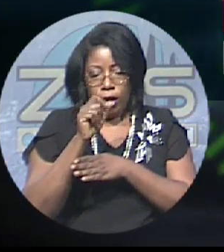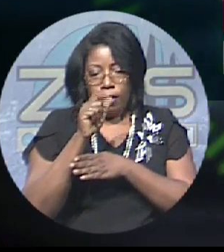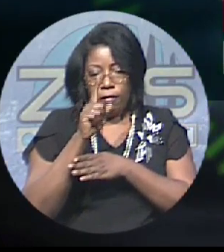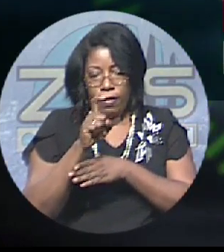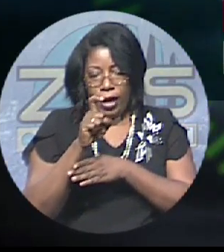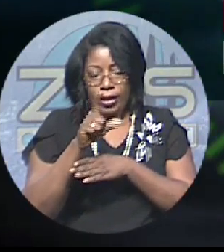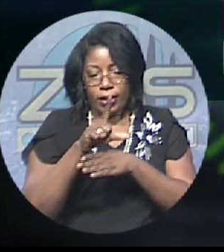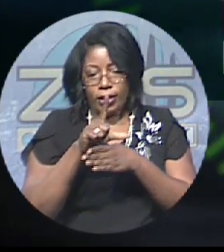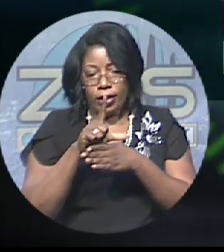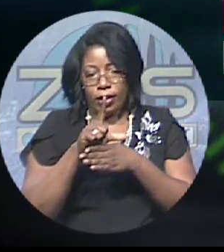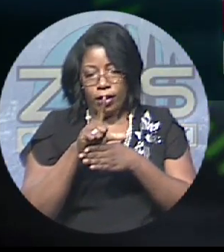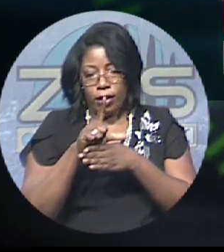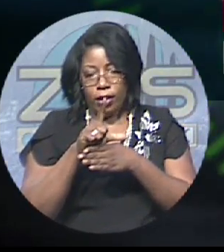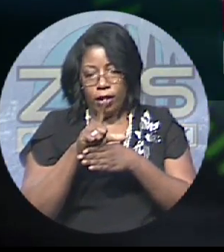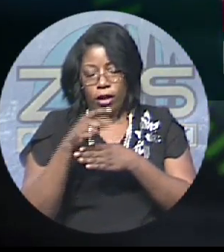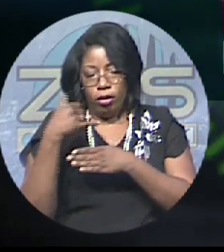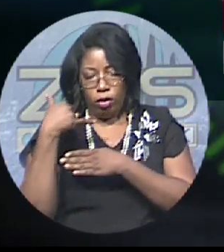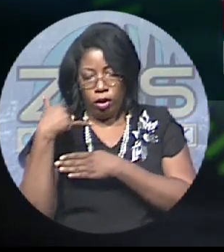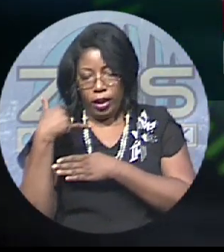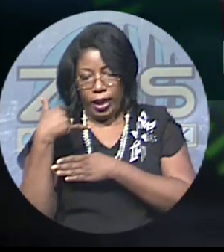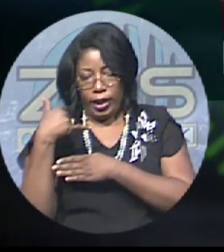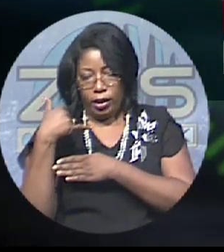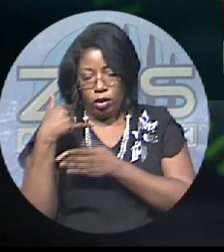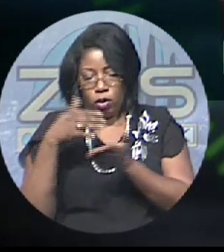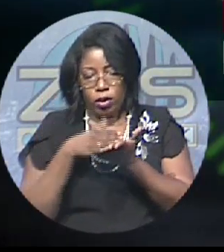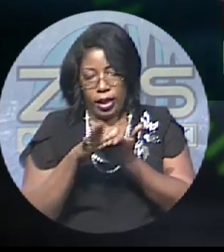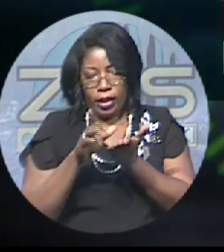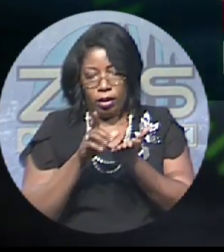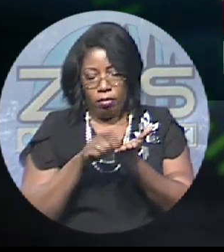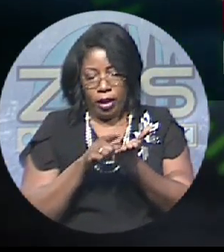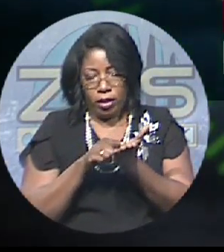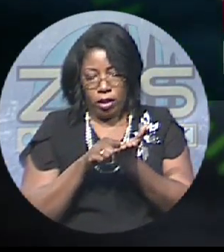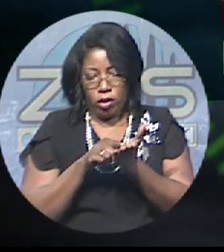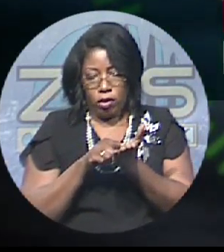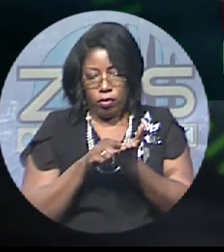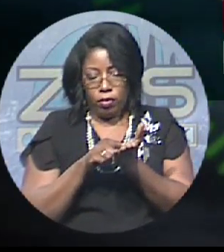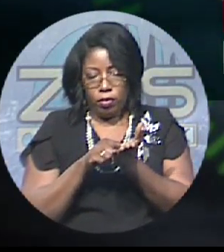337-3031. And if persons were tracking the messages,